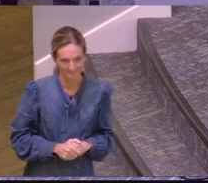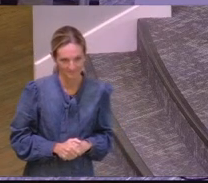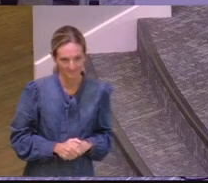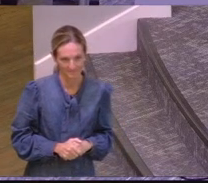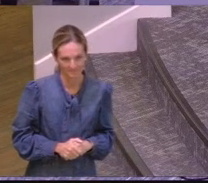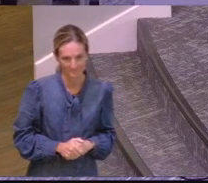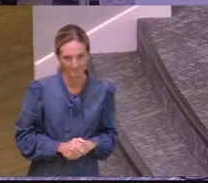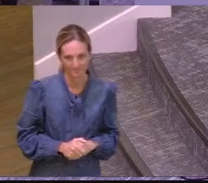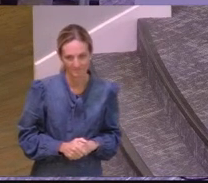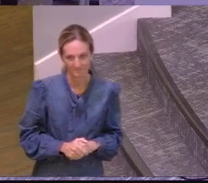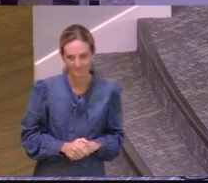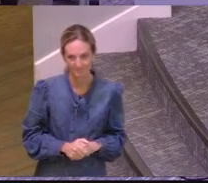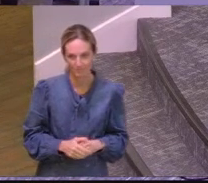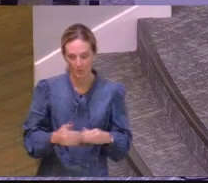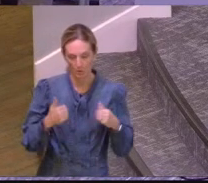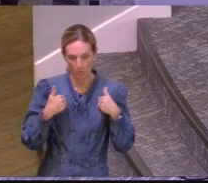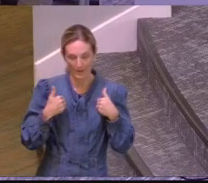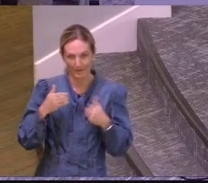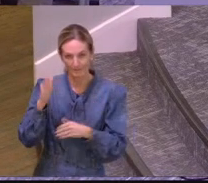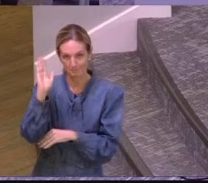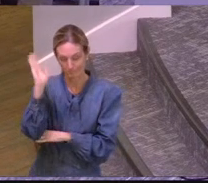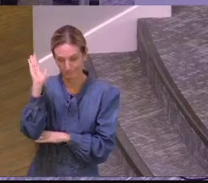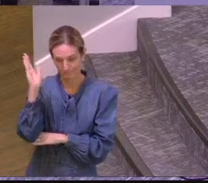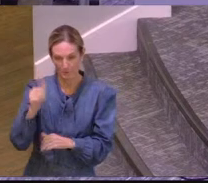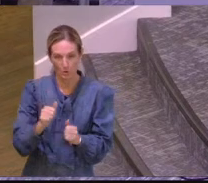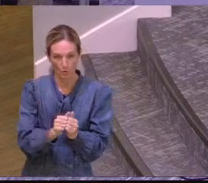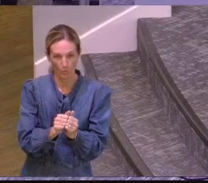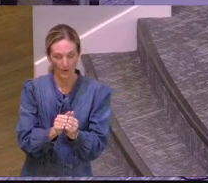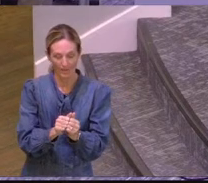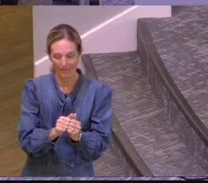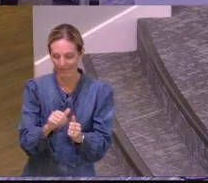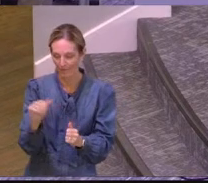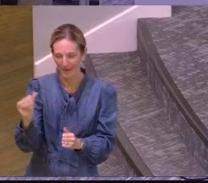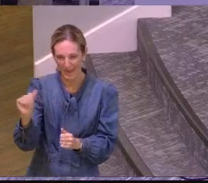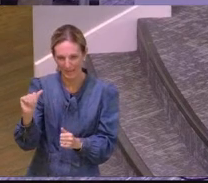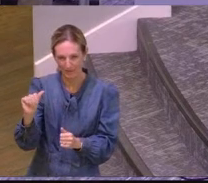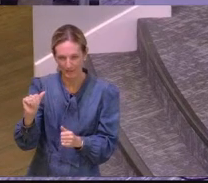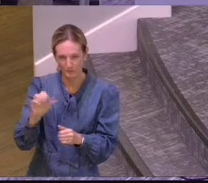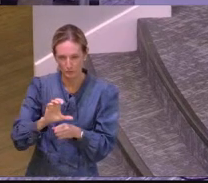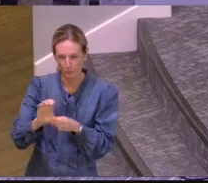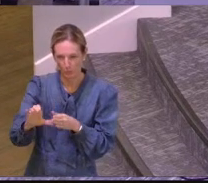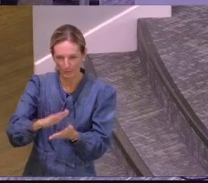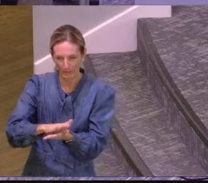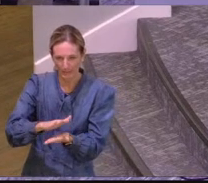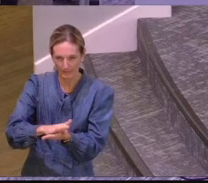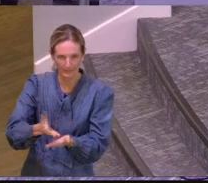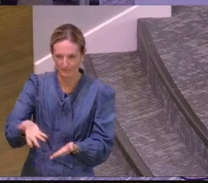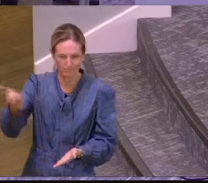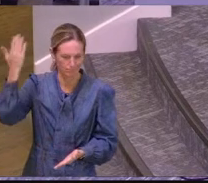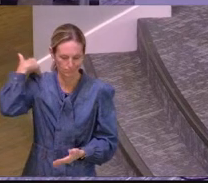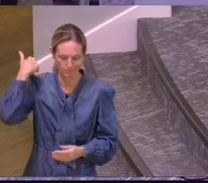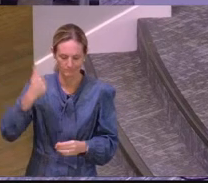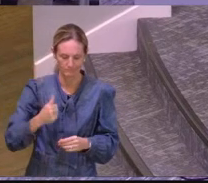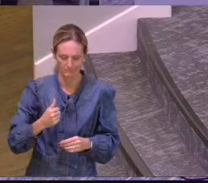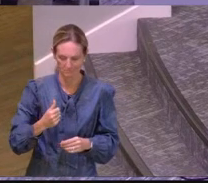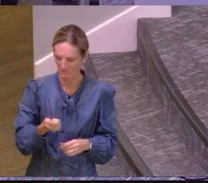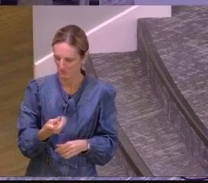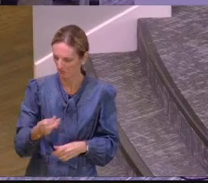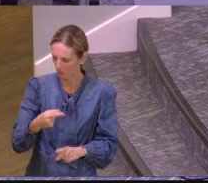When we had the presentation with the Athens Career Academy a while back, a few months